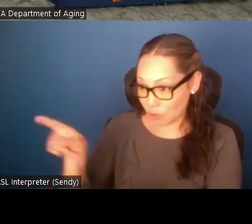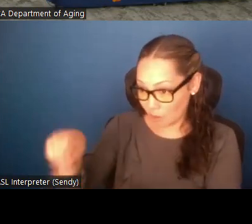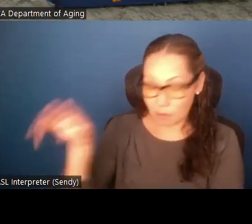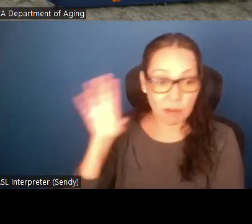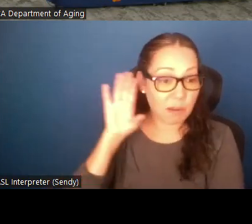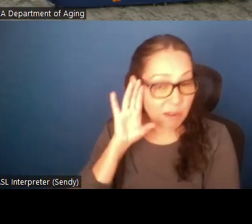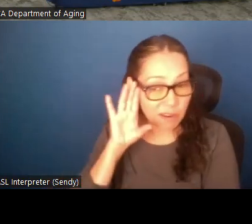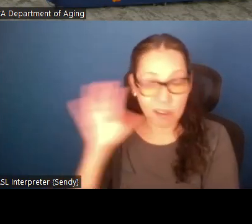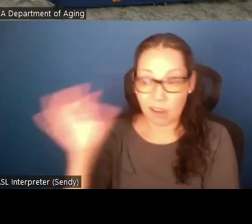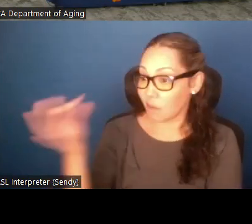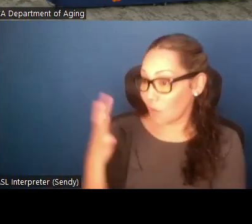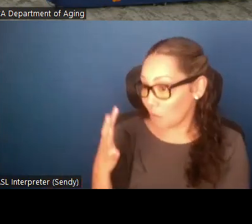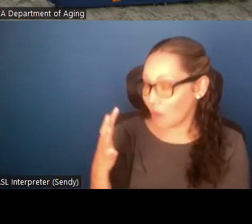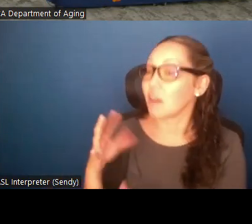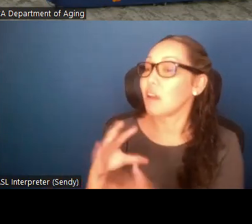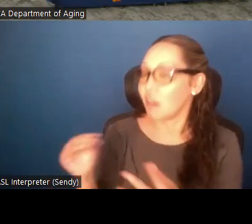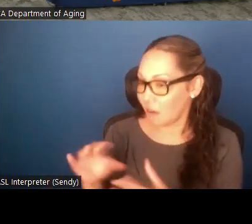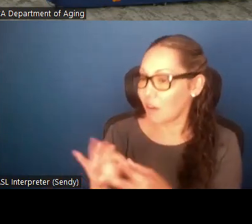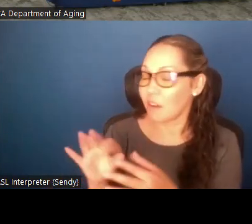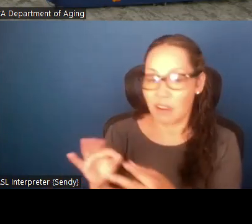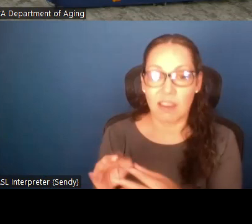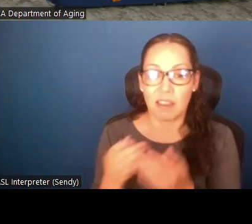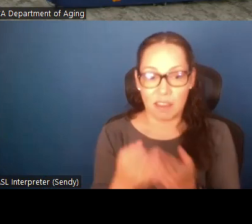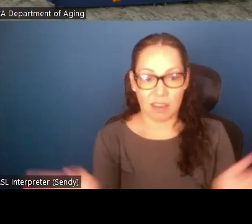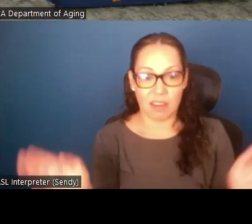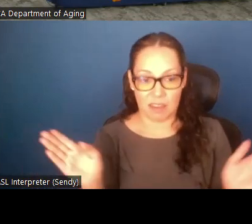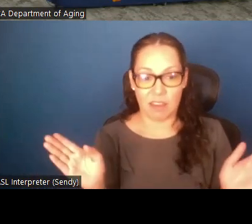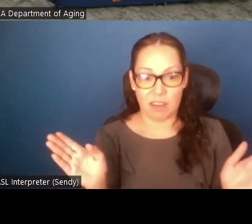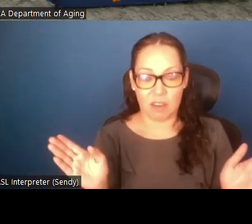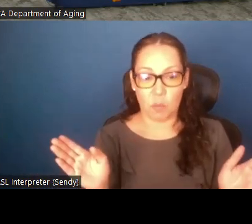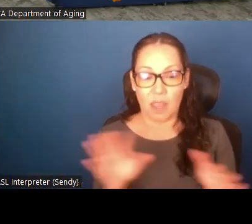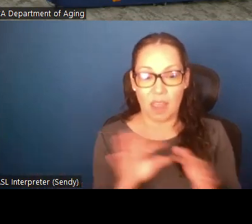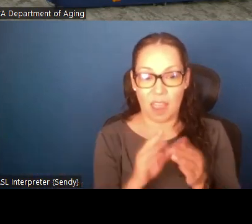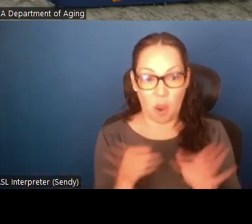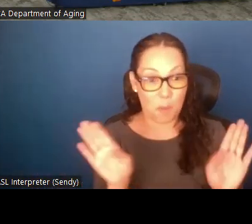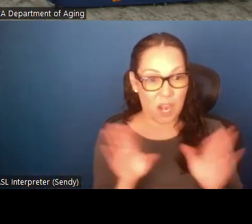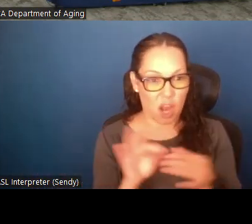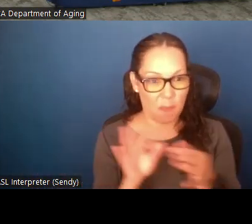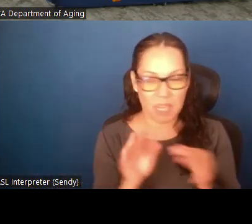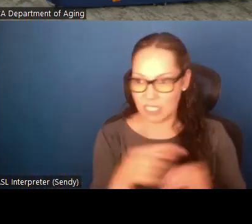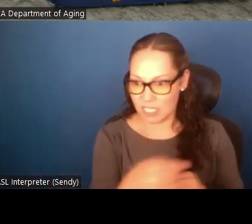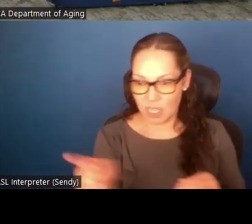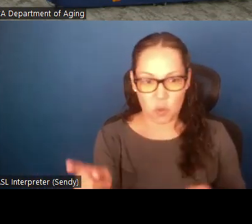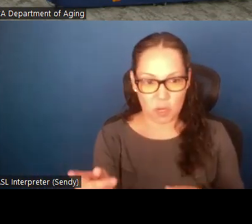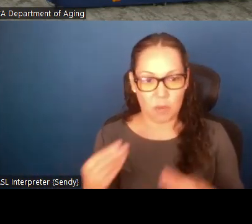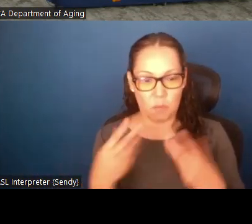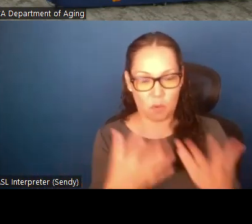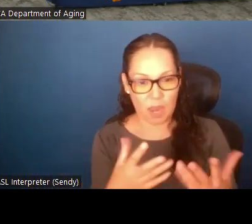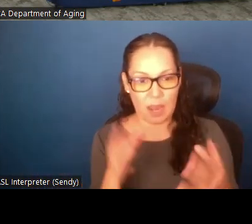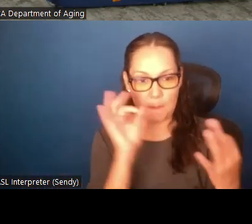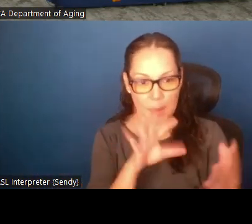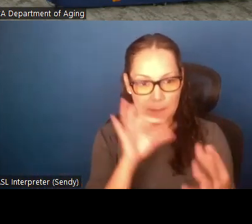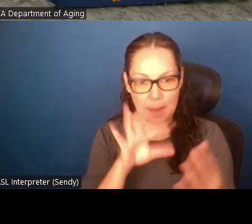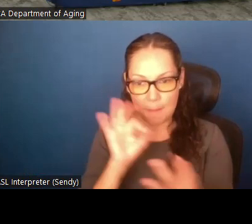did provide some open field comments where you could provide feedback,